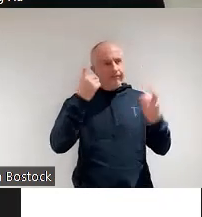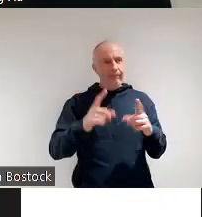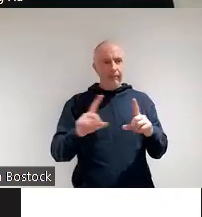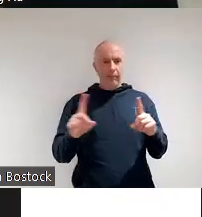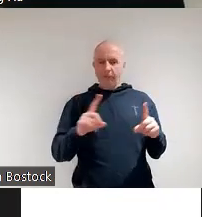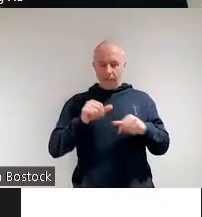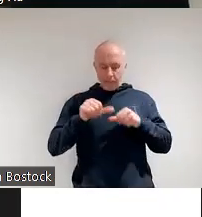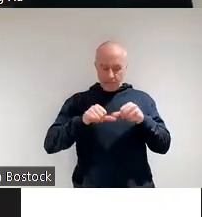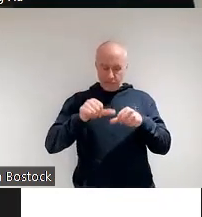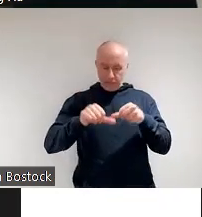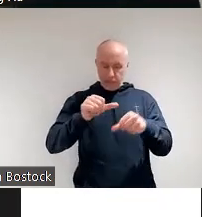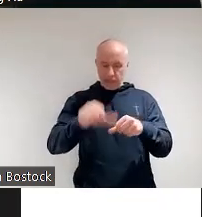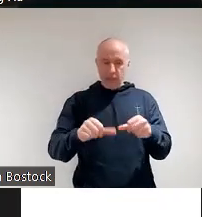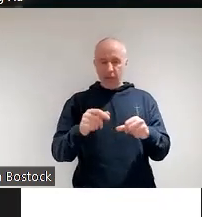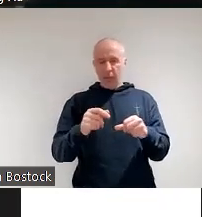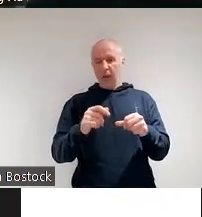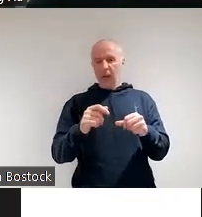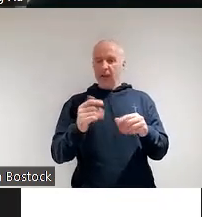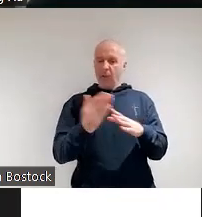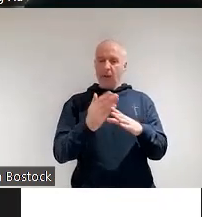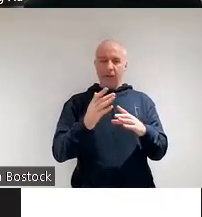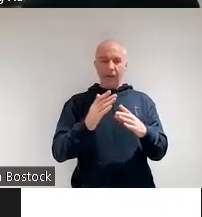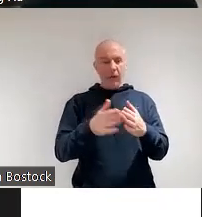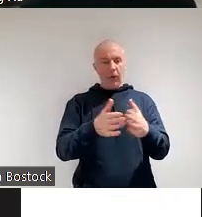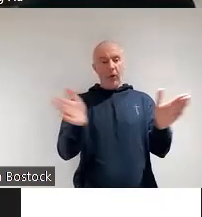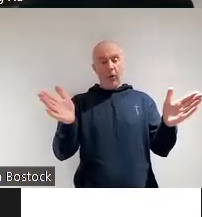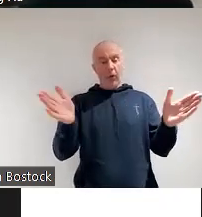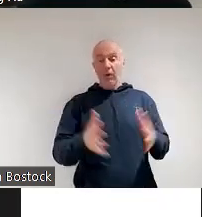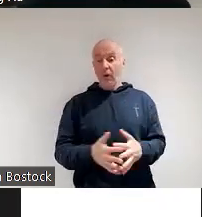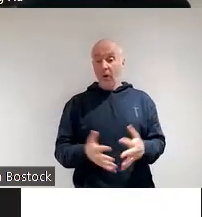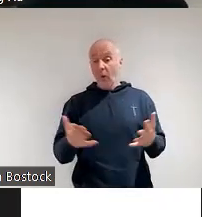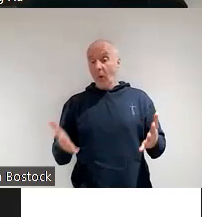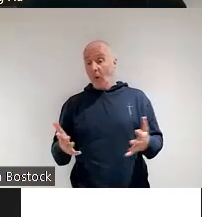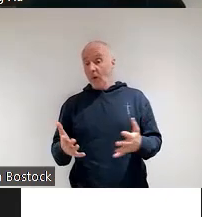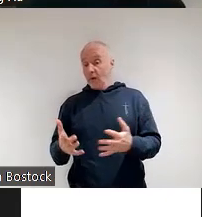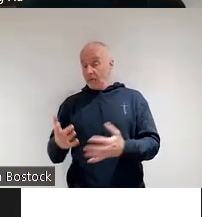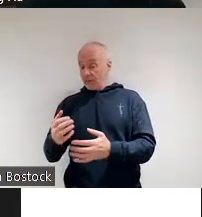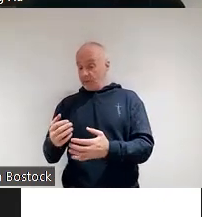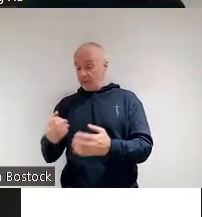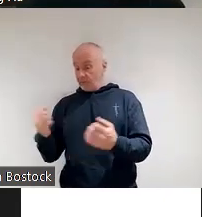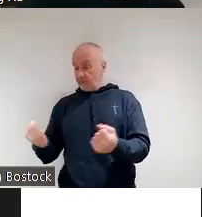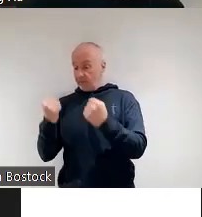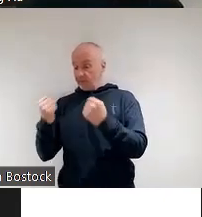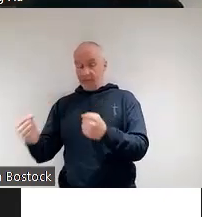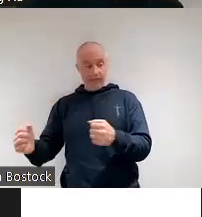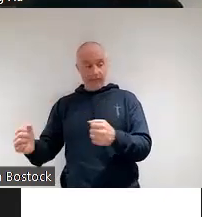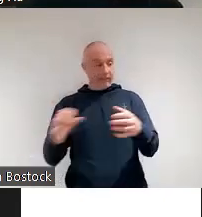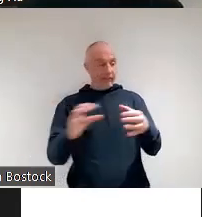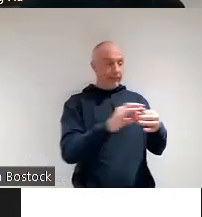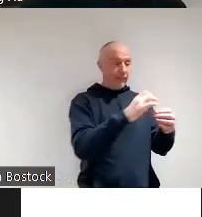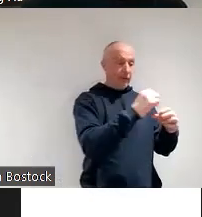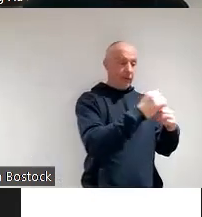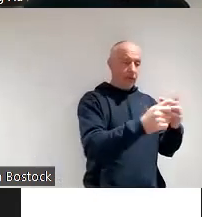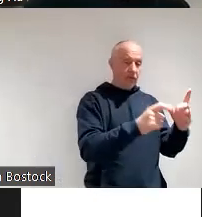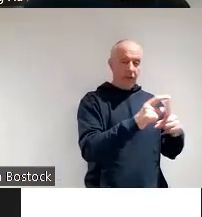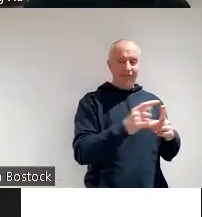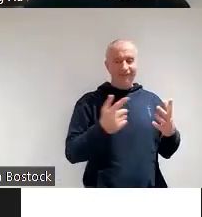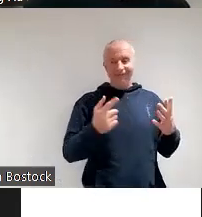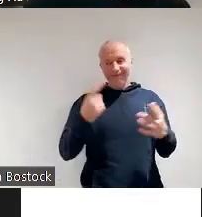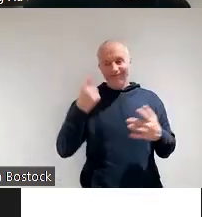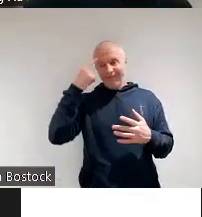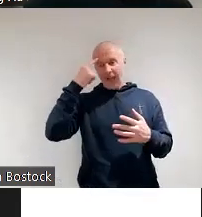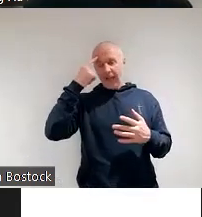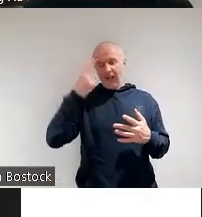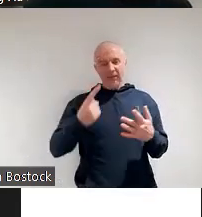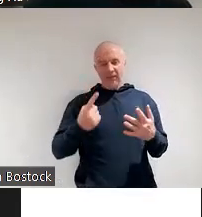for everyone. Otherwise, if everyone simply pump their energy back to the grid, I don't think it's something that the DNO